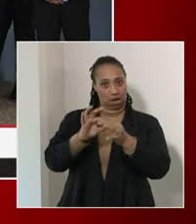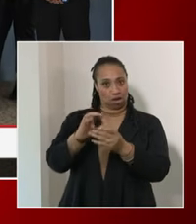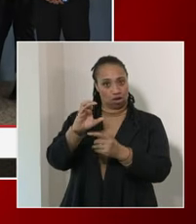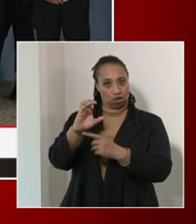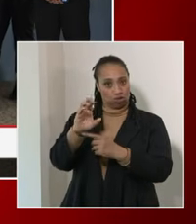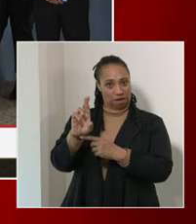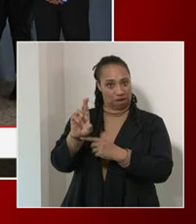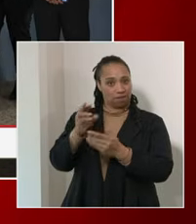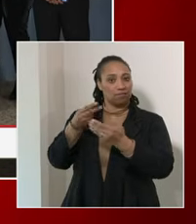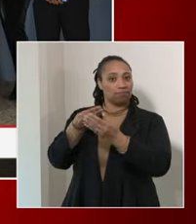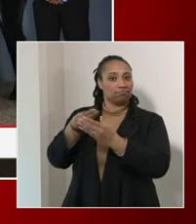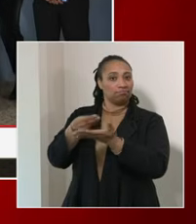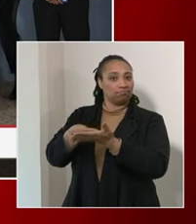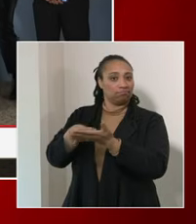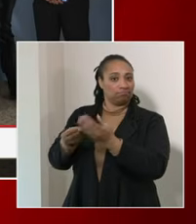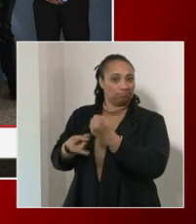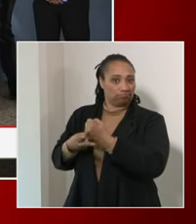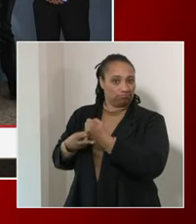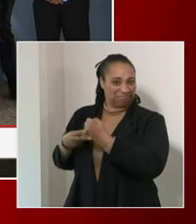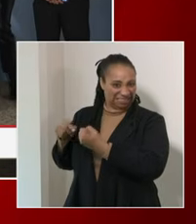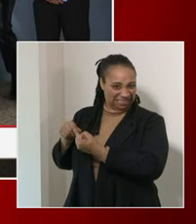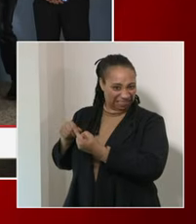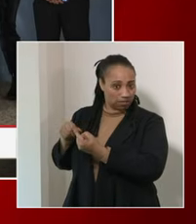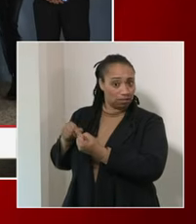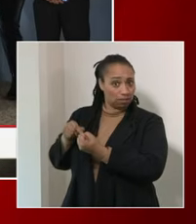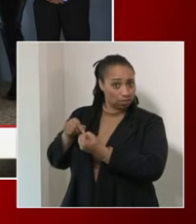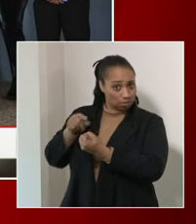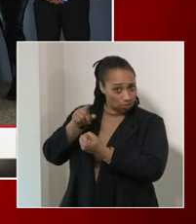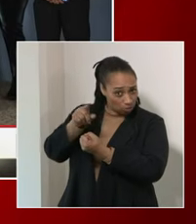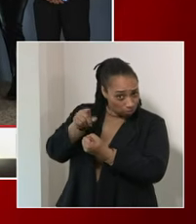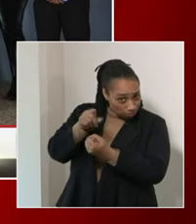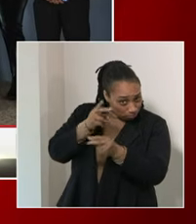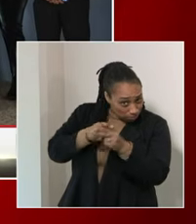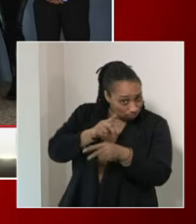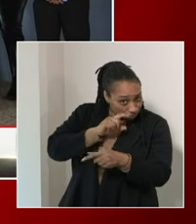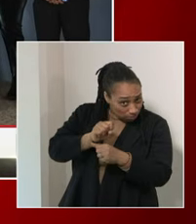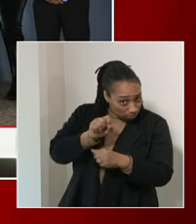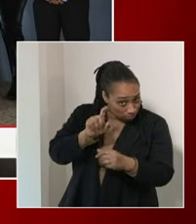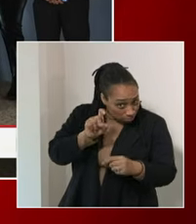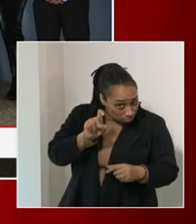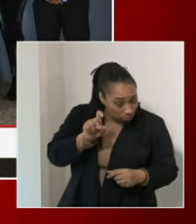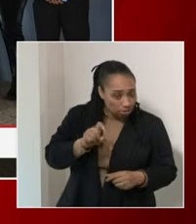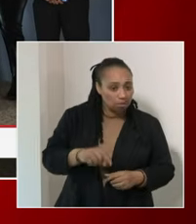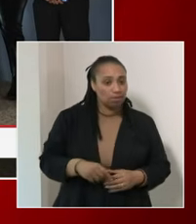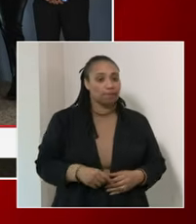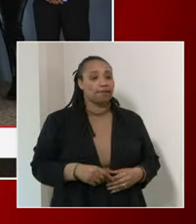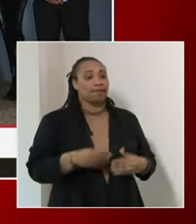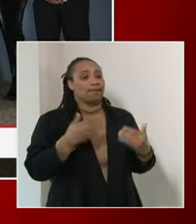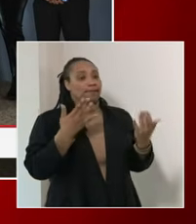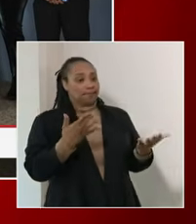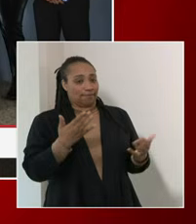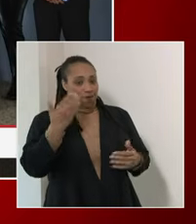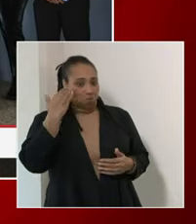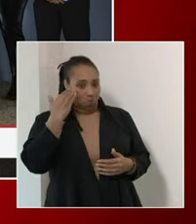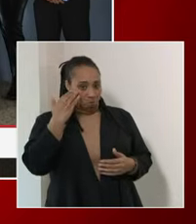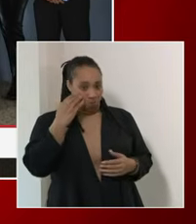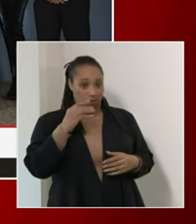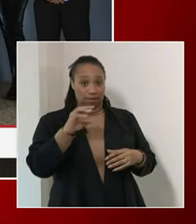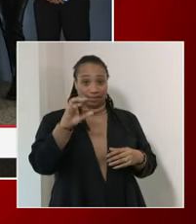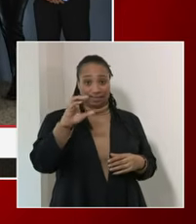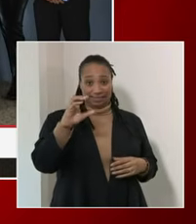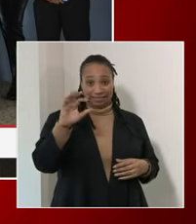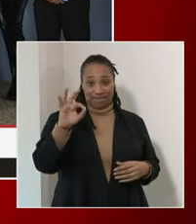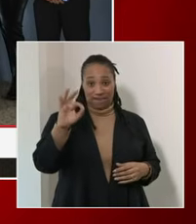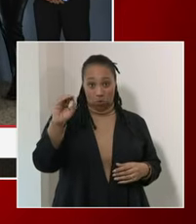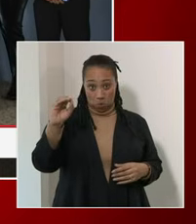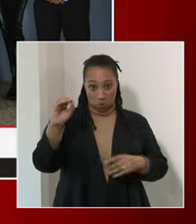the CFO and the chairman have kind of been leading this effort in discussions with the